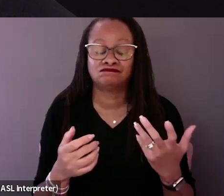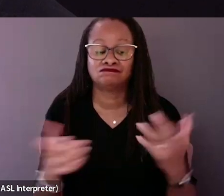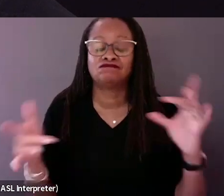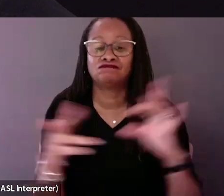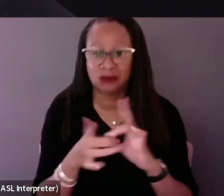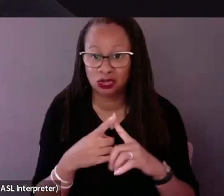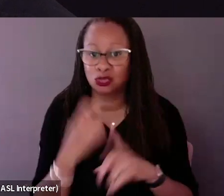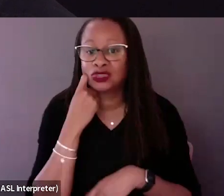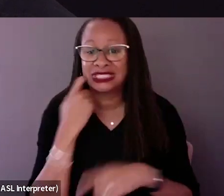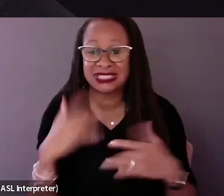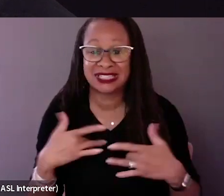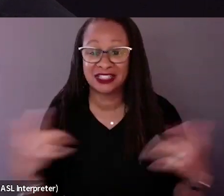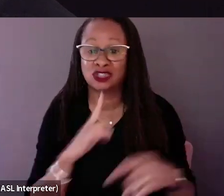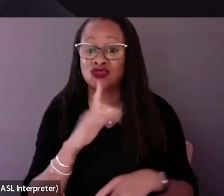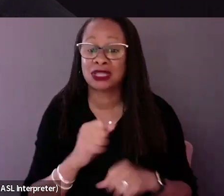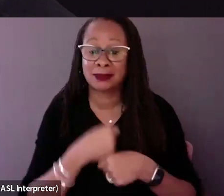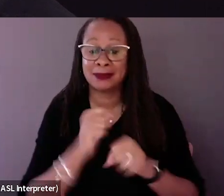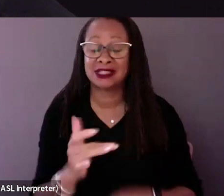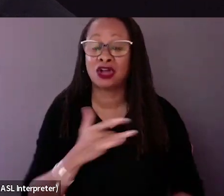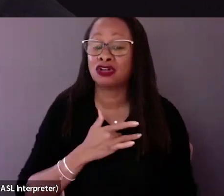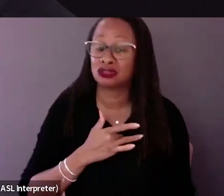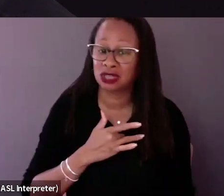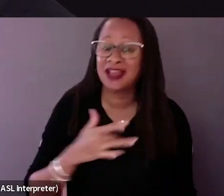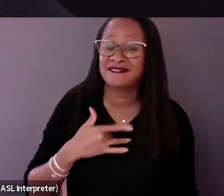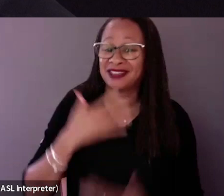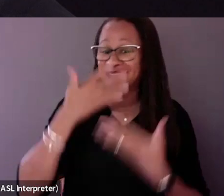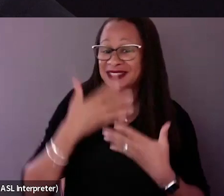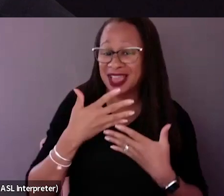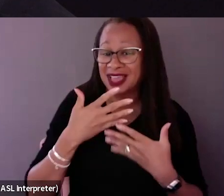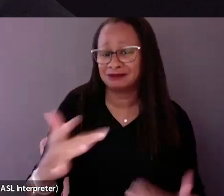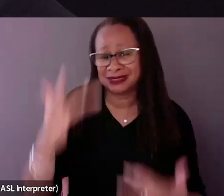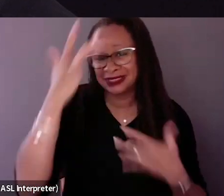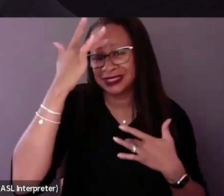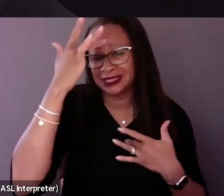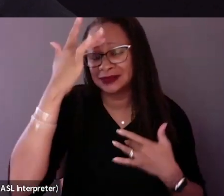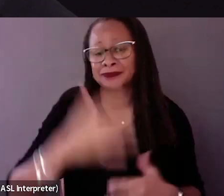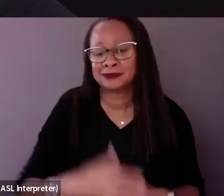and it really makes the heart feel sad and sick.